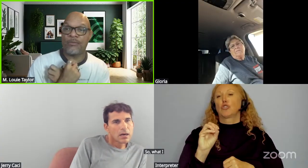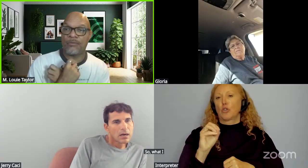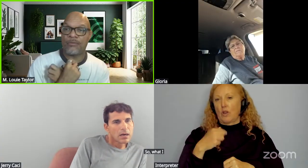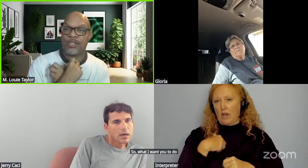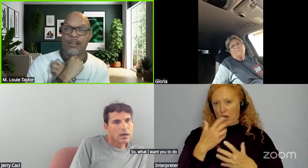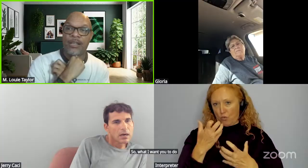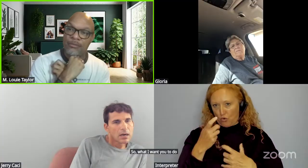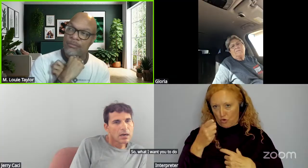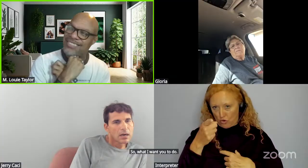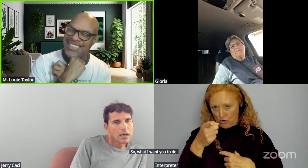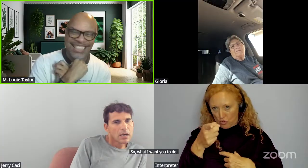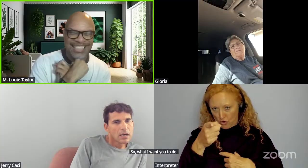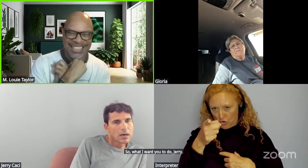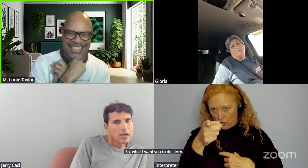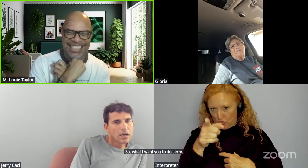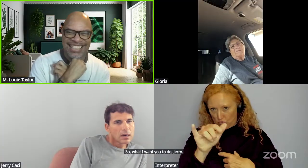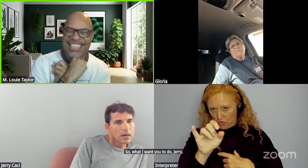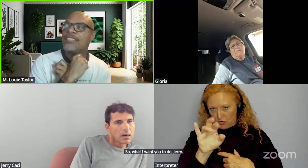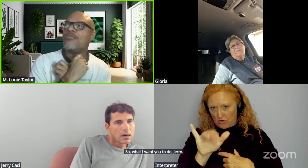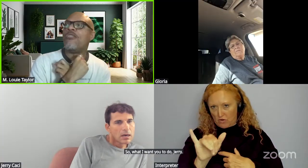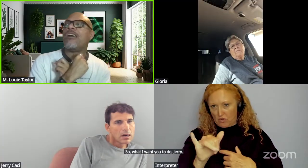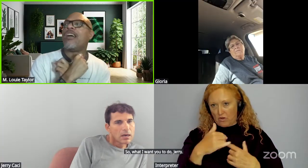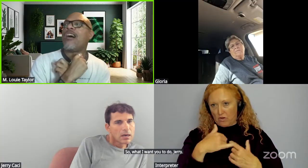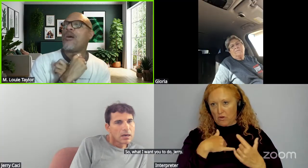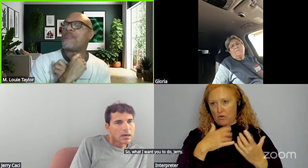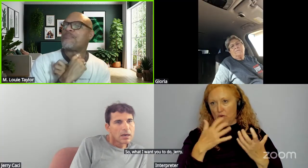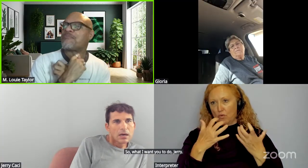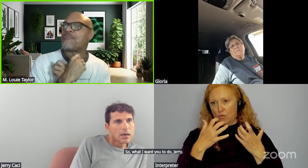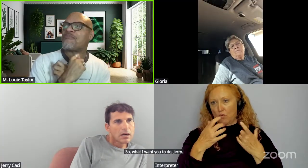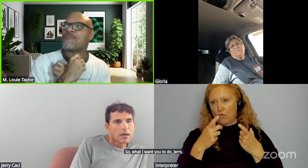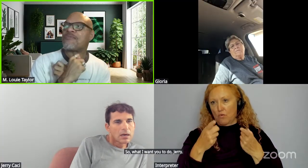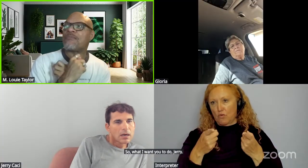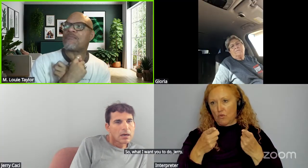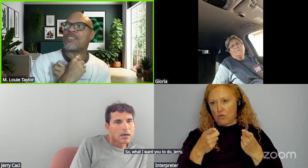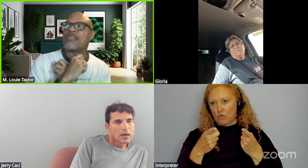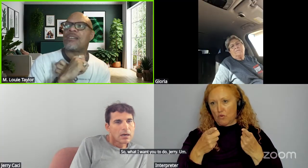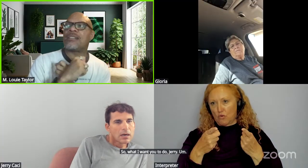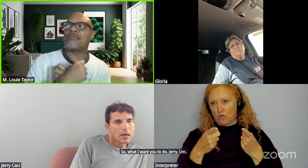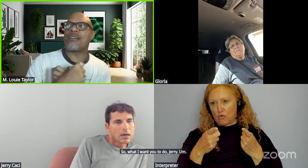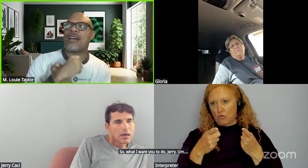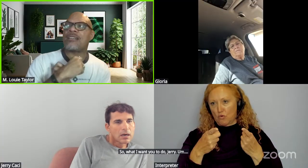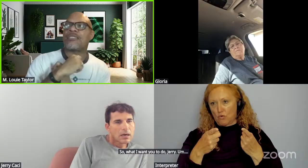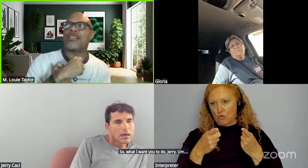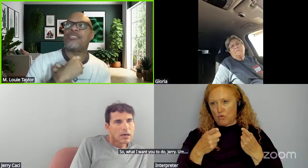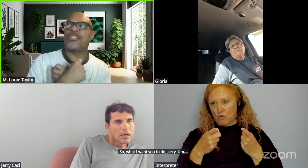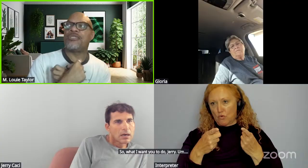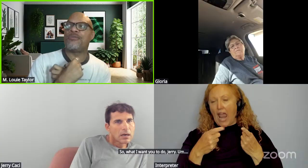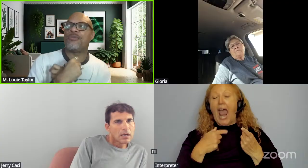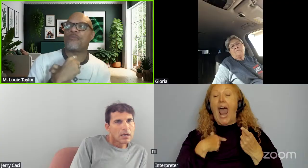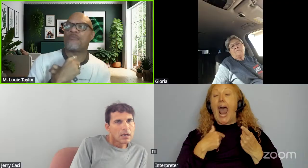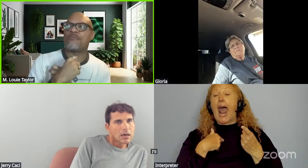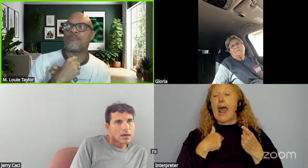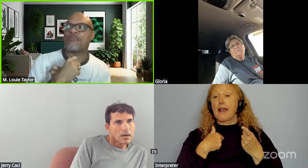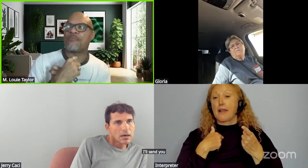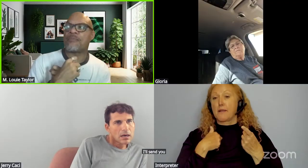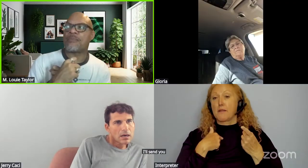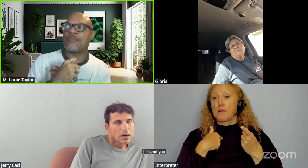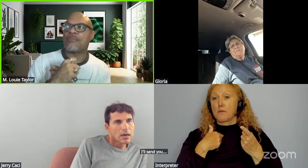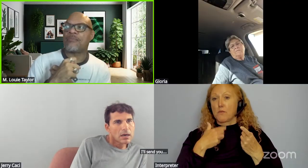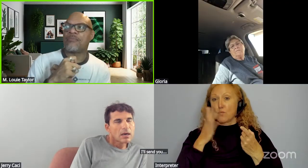do, Jerry, um, I'll send you